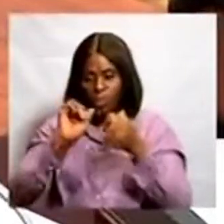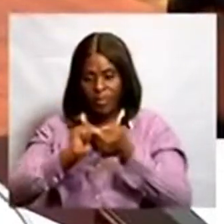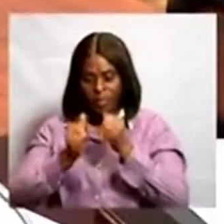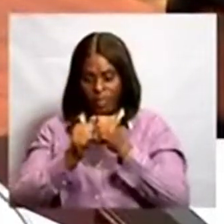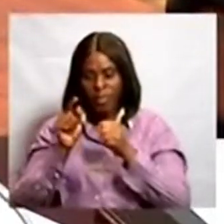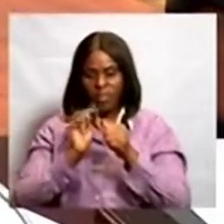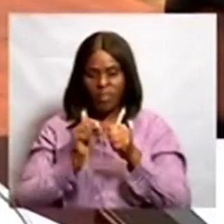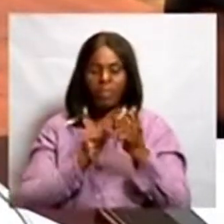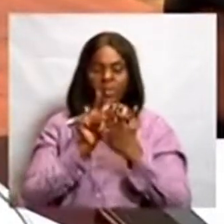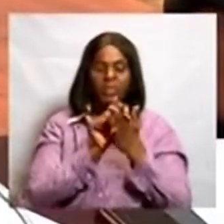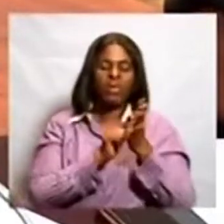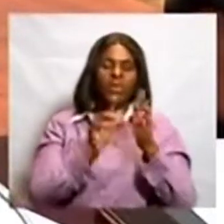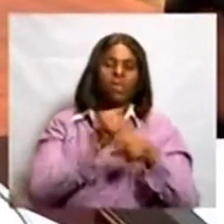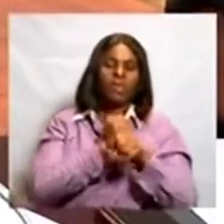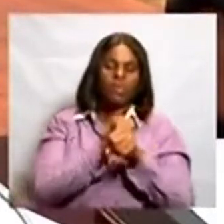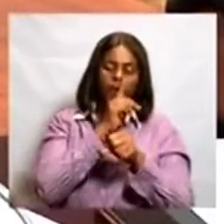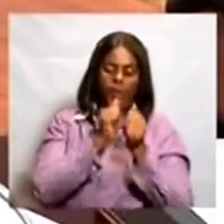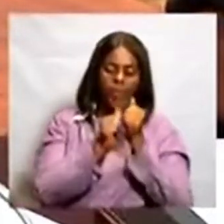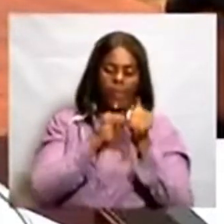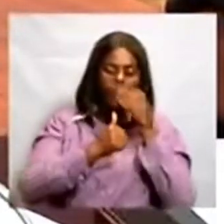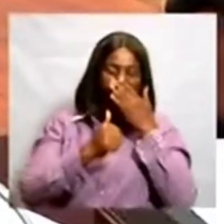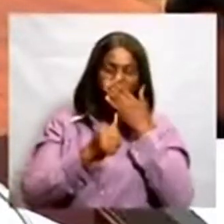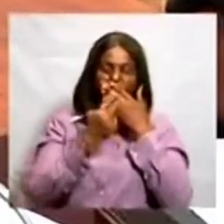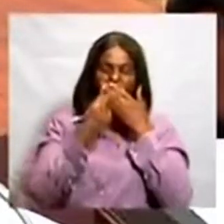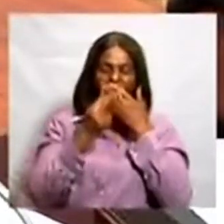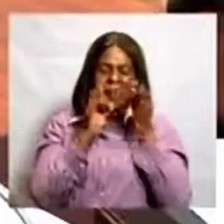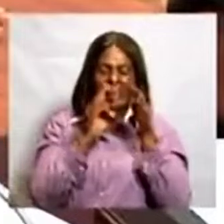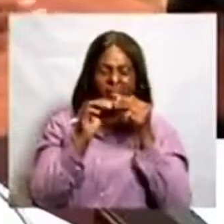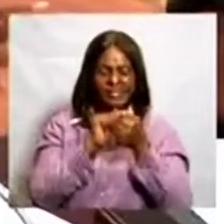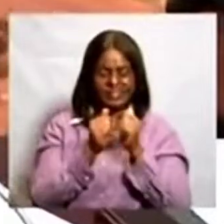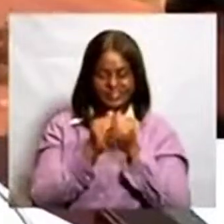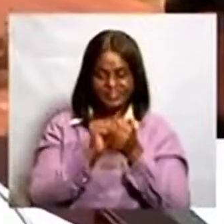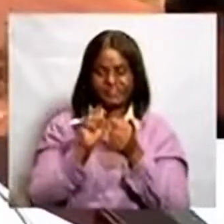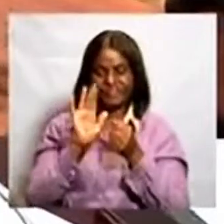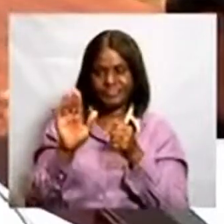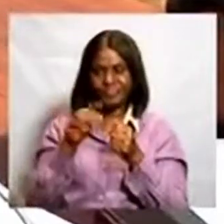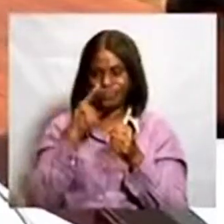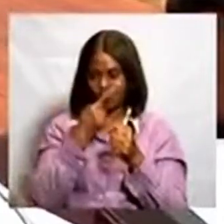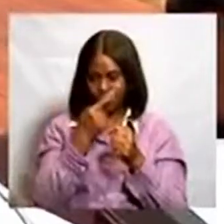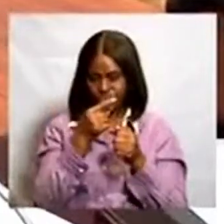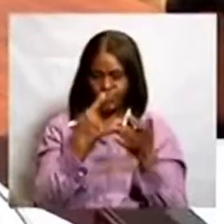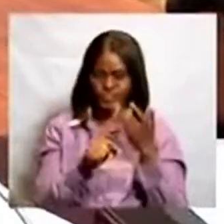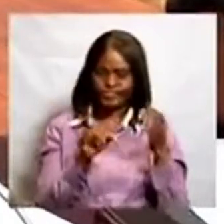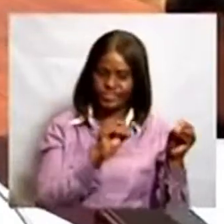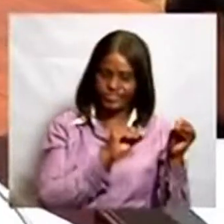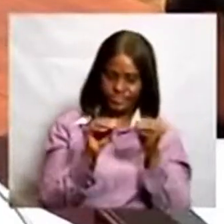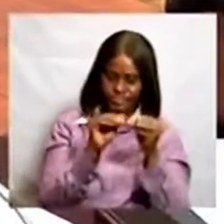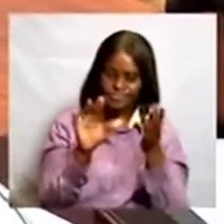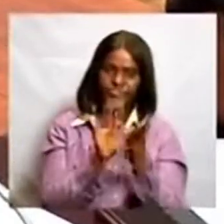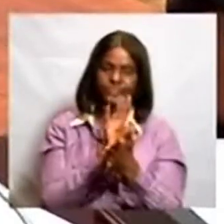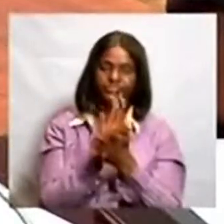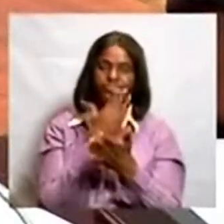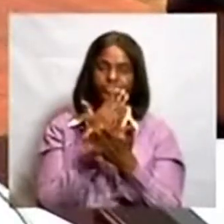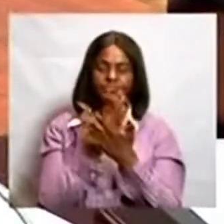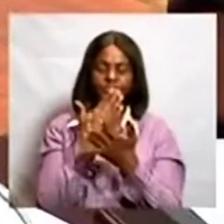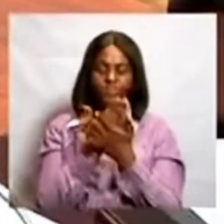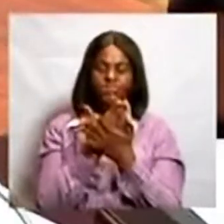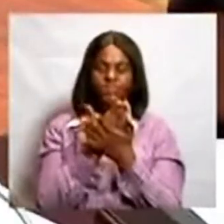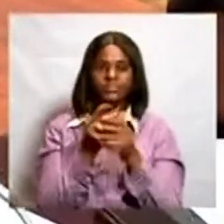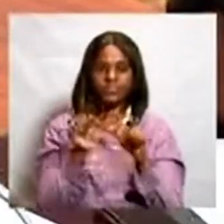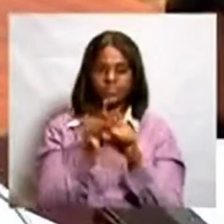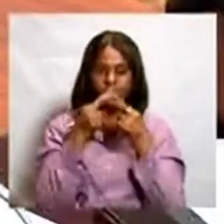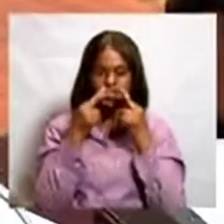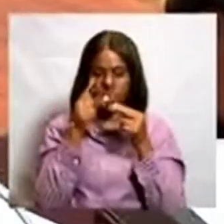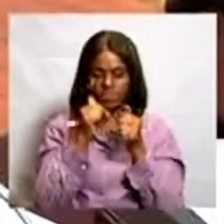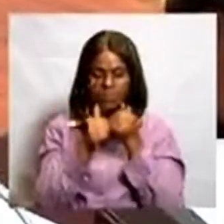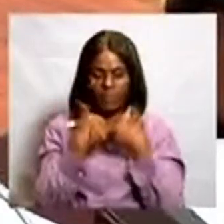lawmakers. Because if we say a crash, we want yours to move smoothly. And the results,